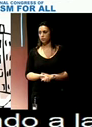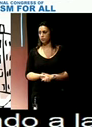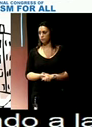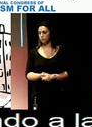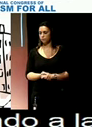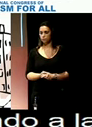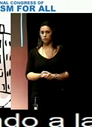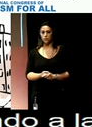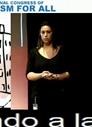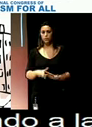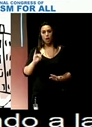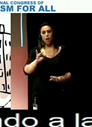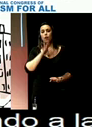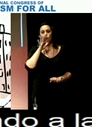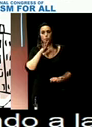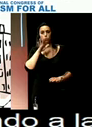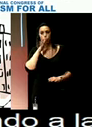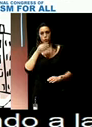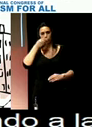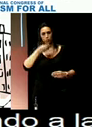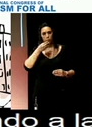for developing